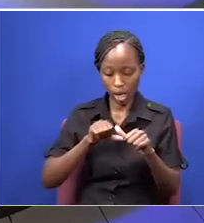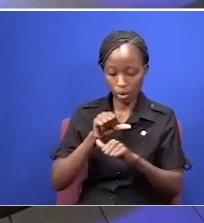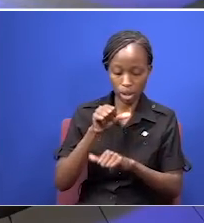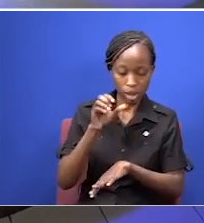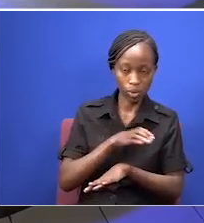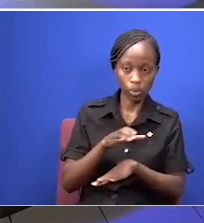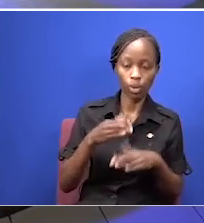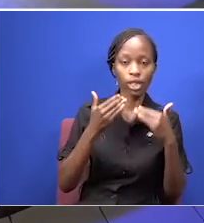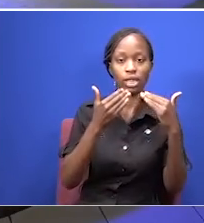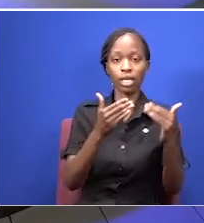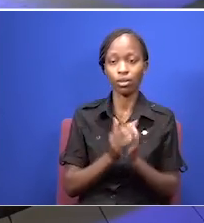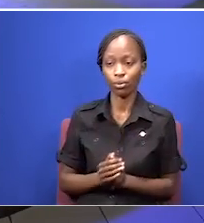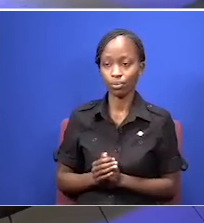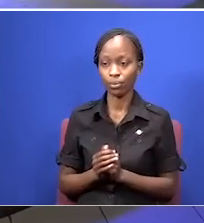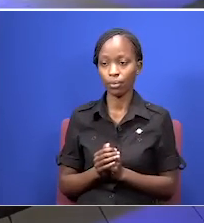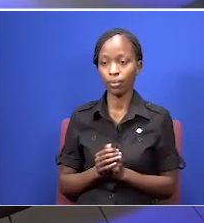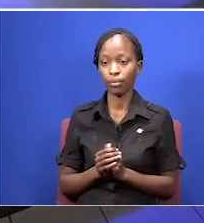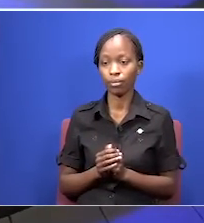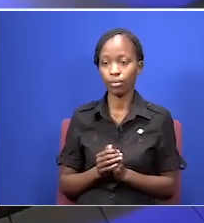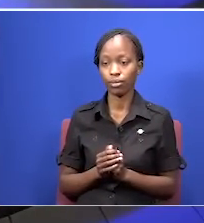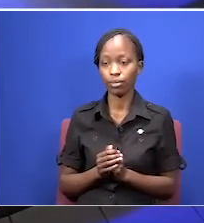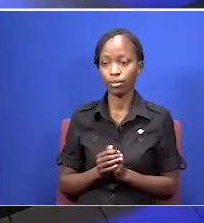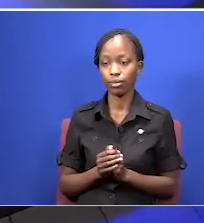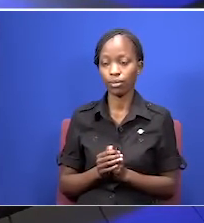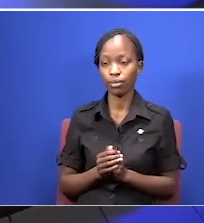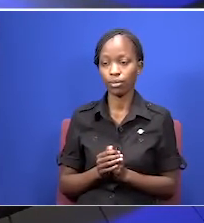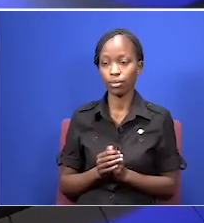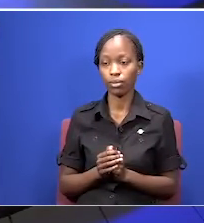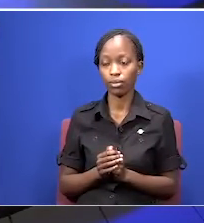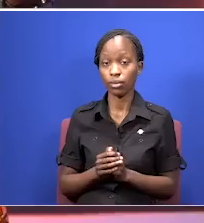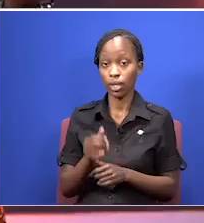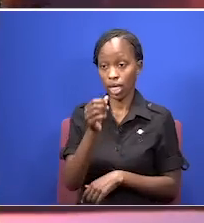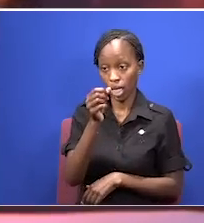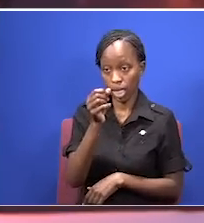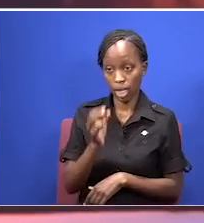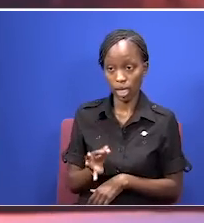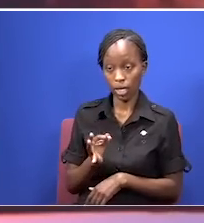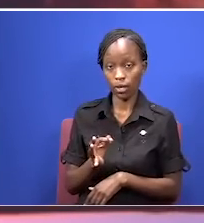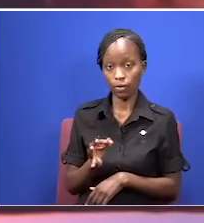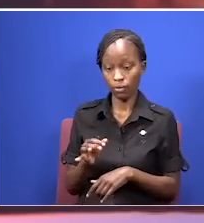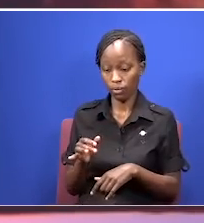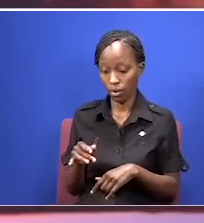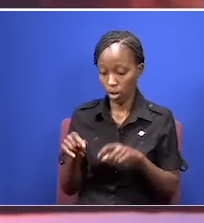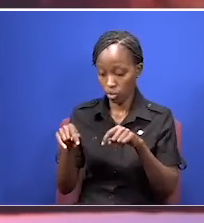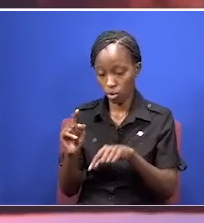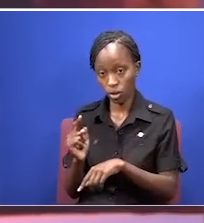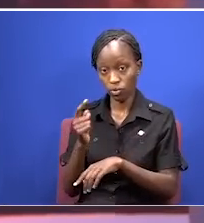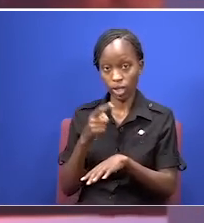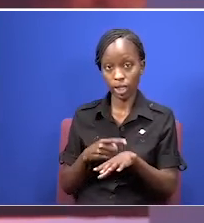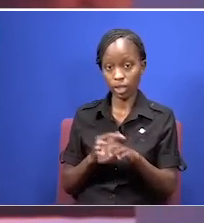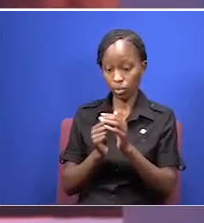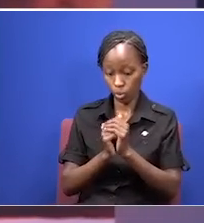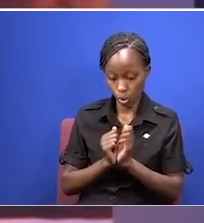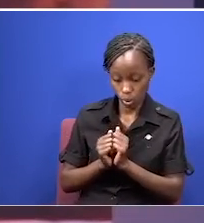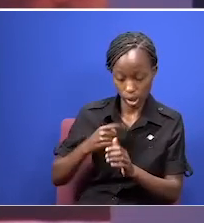thank you so much thank you if this is your first time with us on